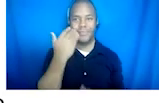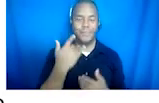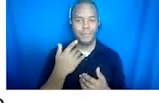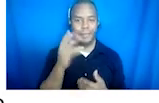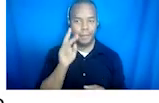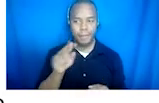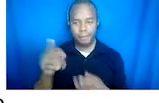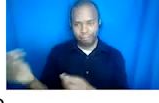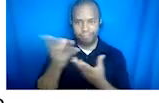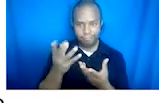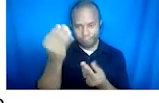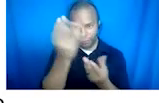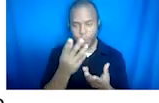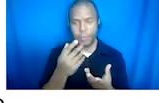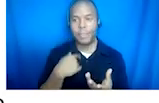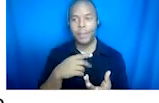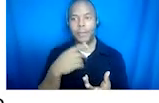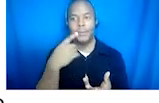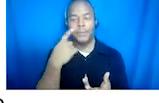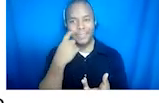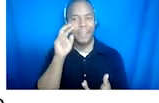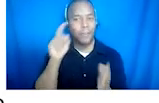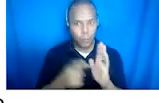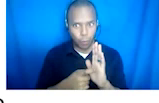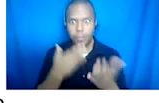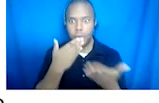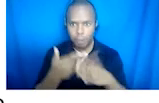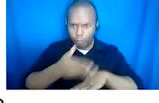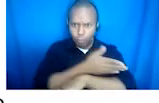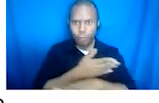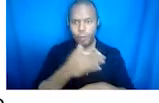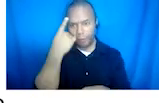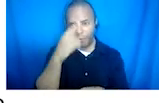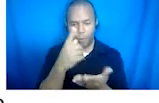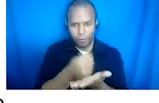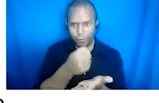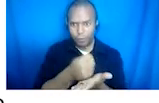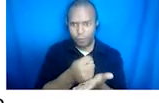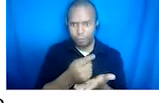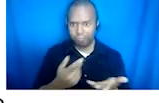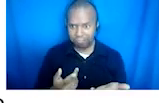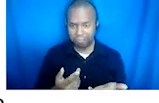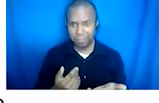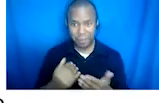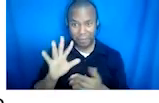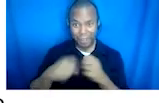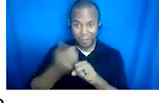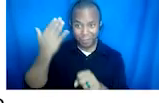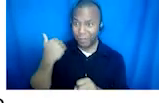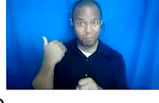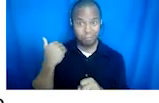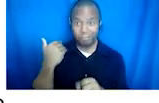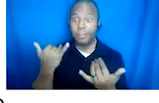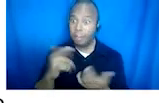for writing. That's saying a lot, because 5 years ago, that is not what they were saying. So that's really encouraging. Just